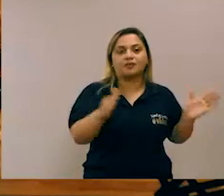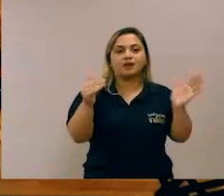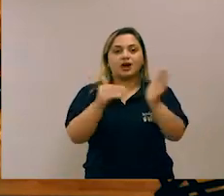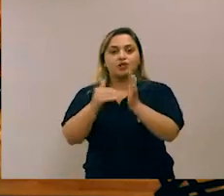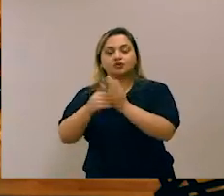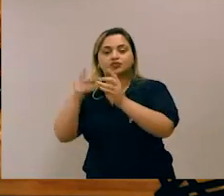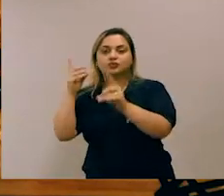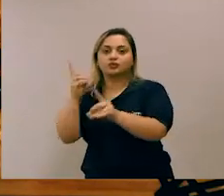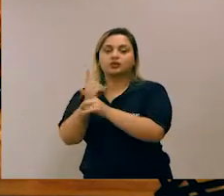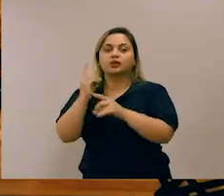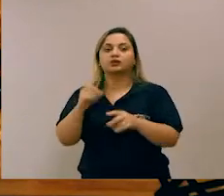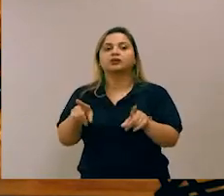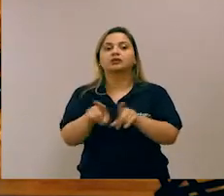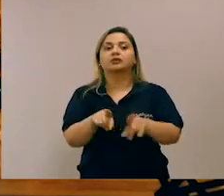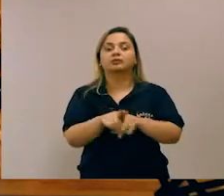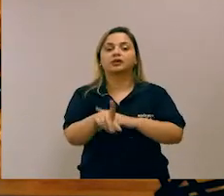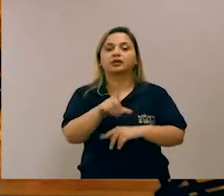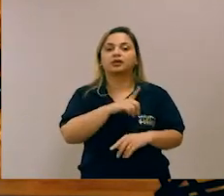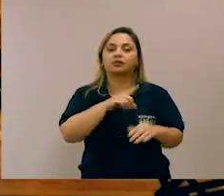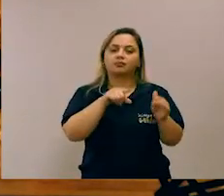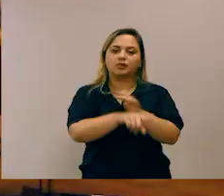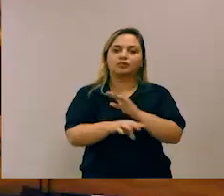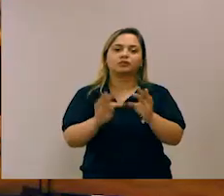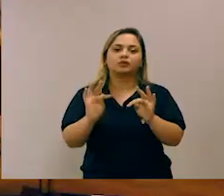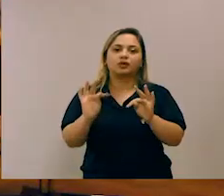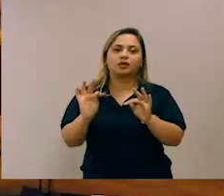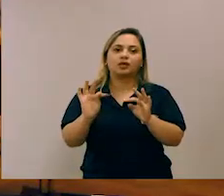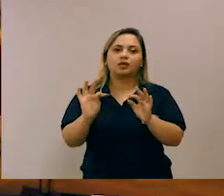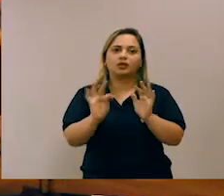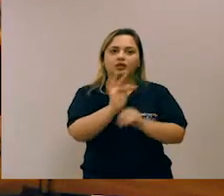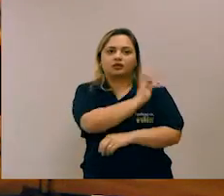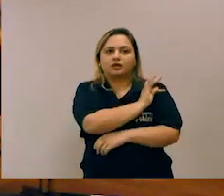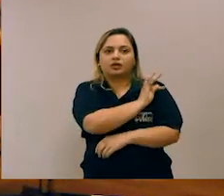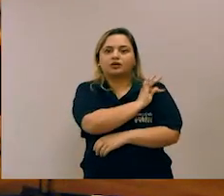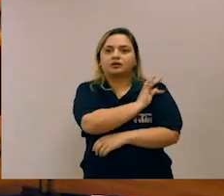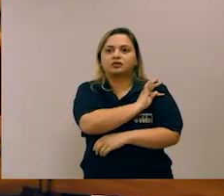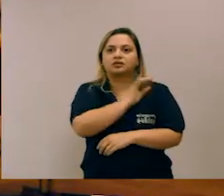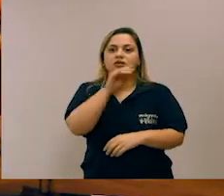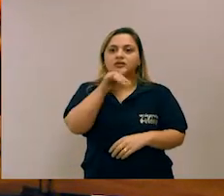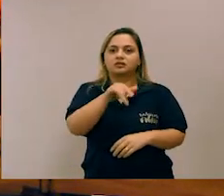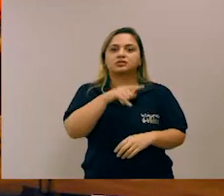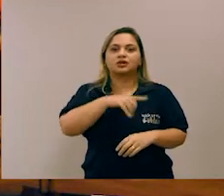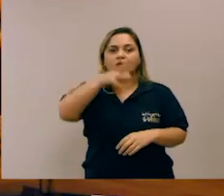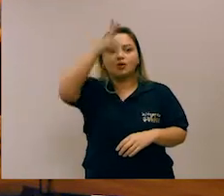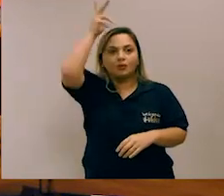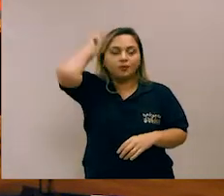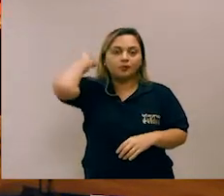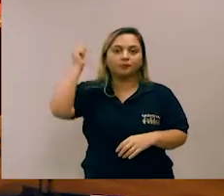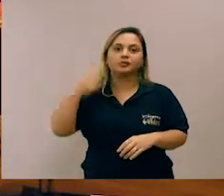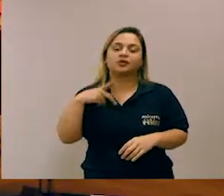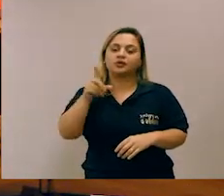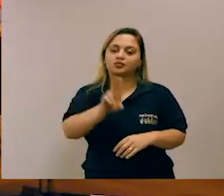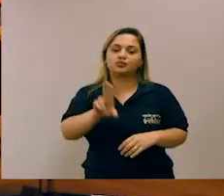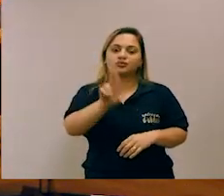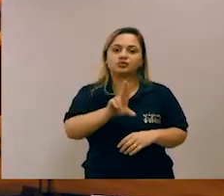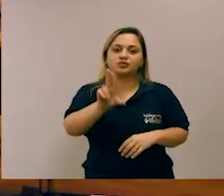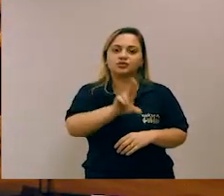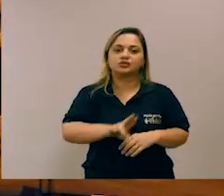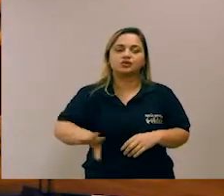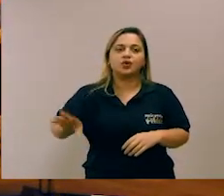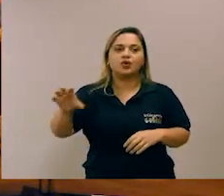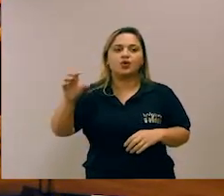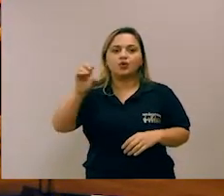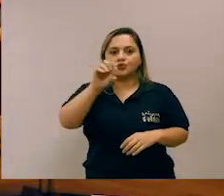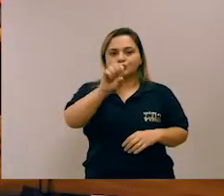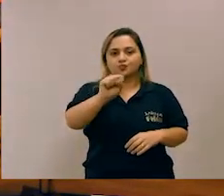us locate them? There are other technical questions. If the firefighters used the cell phone signal